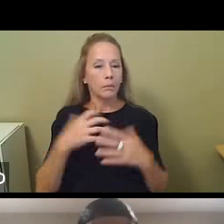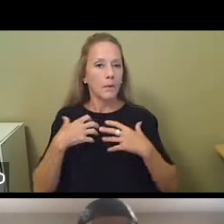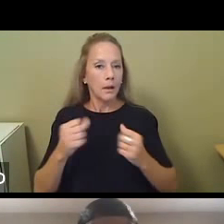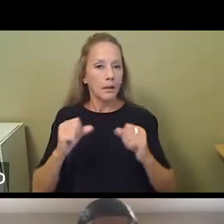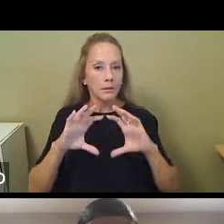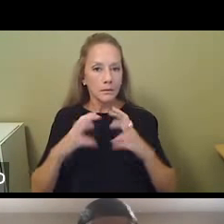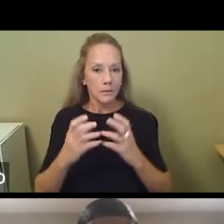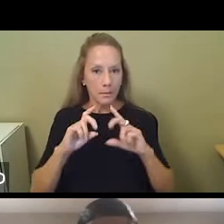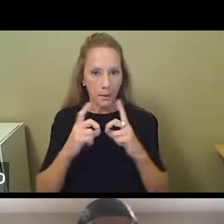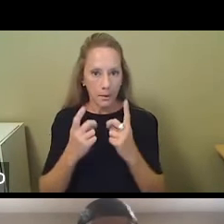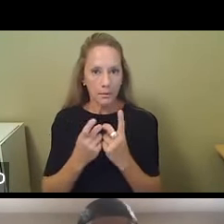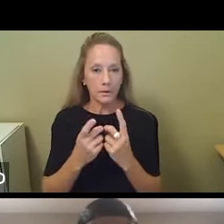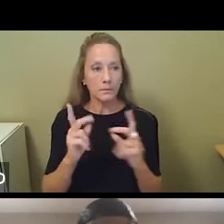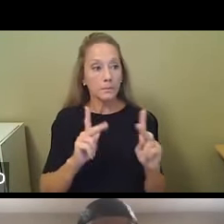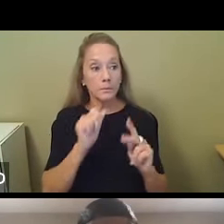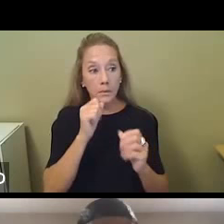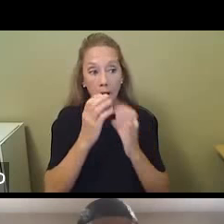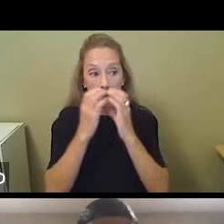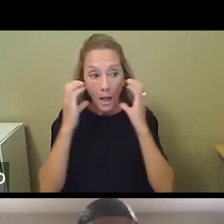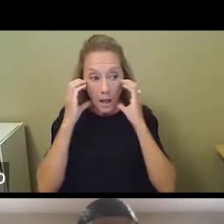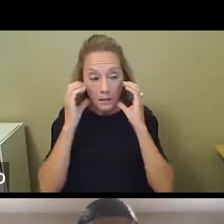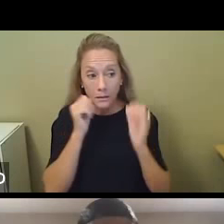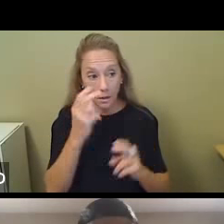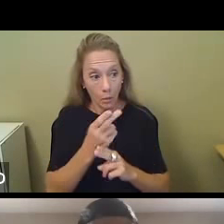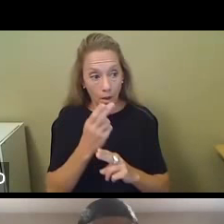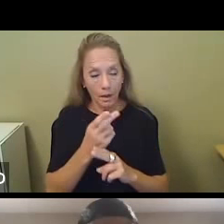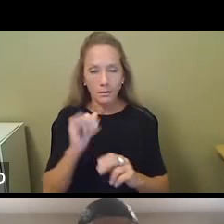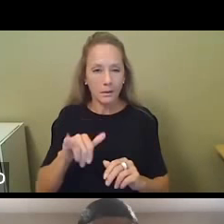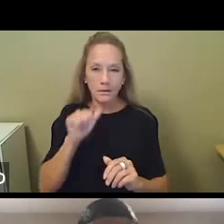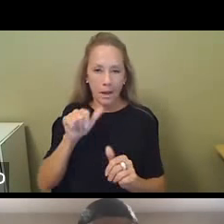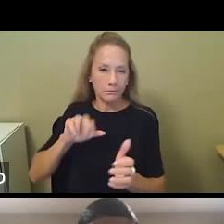masks. Certainly not the intent of this regulation.